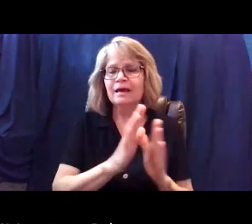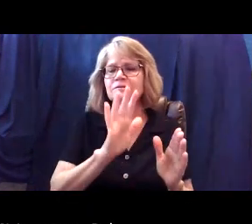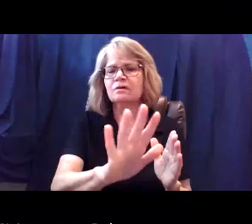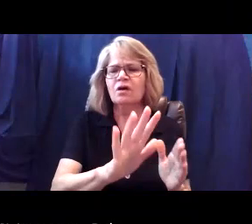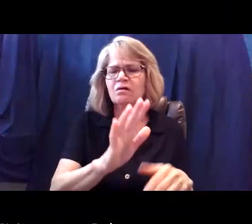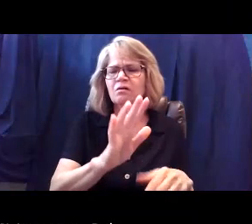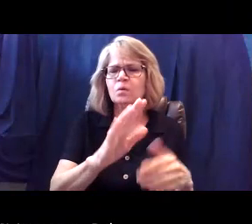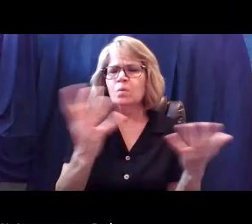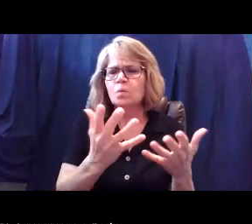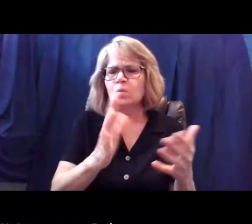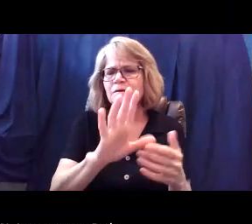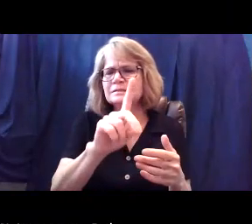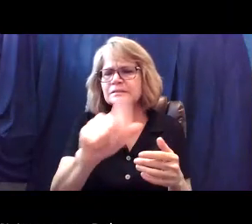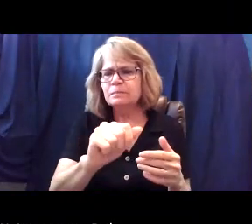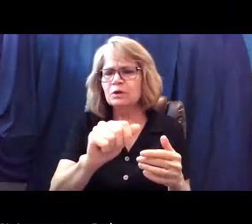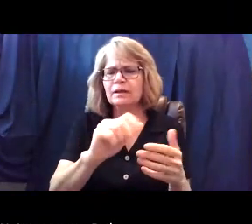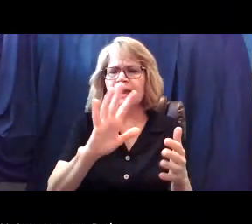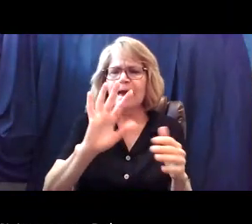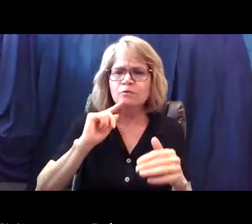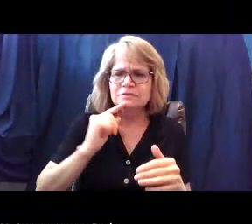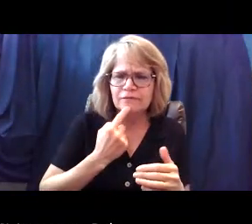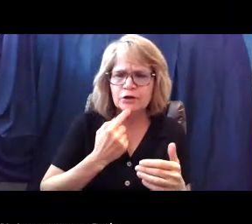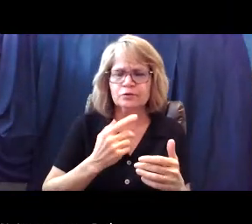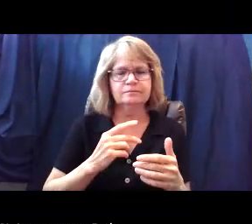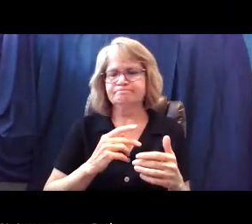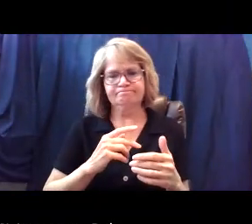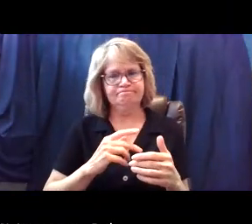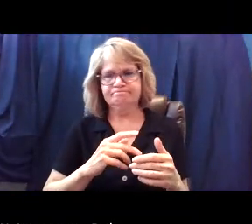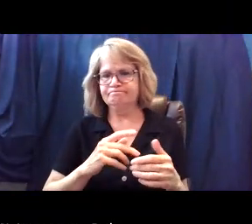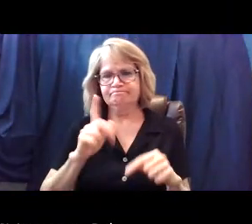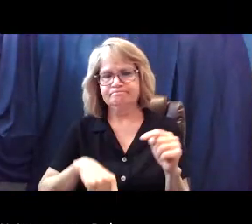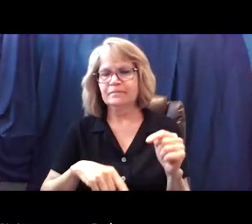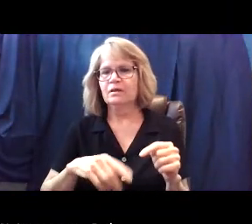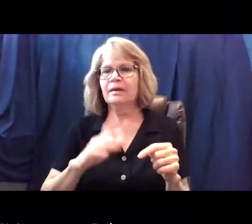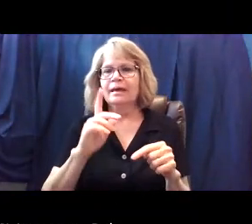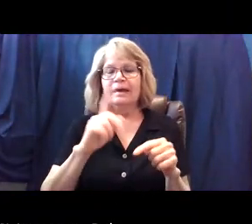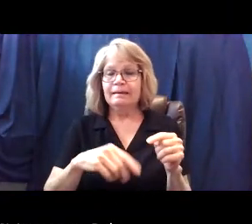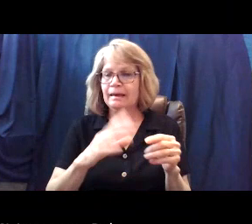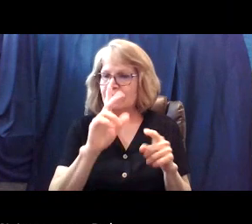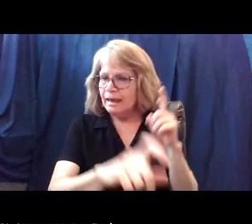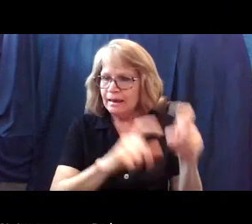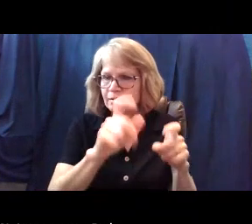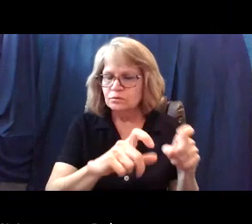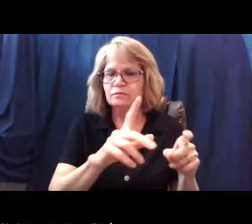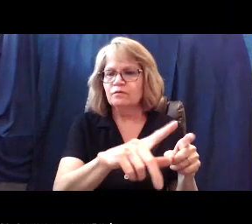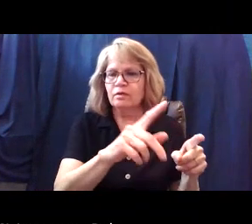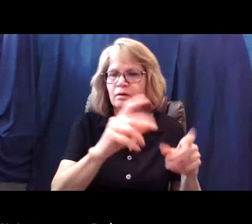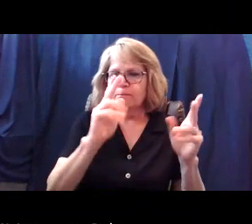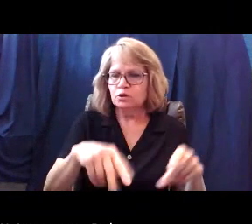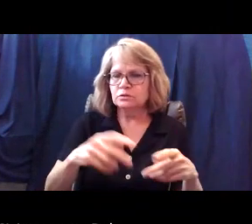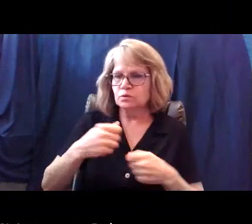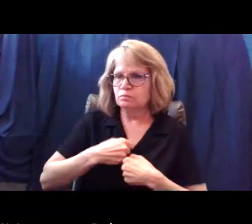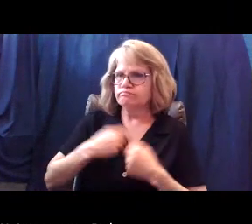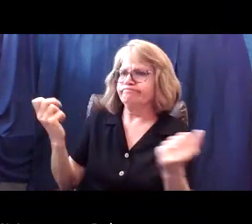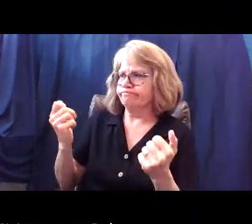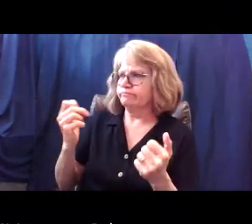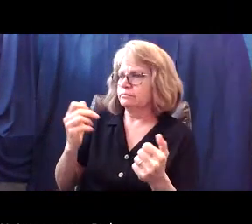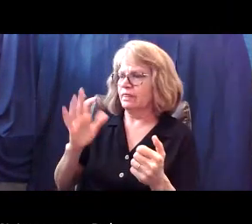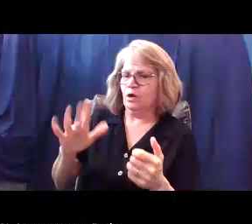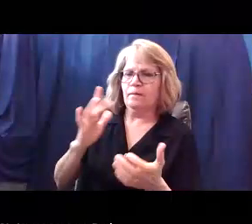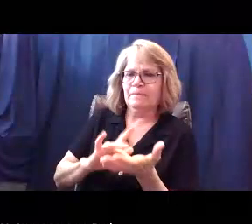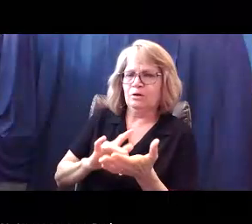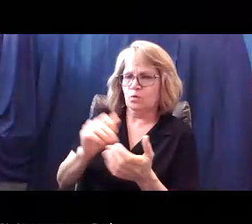the disability. They may not ask questions that lead the tenant to disclose any privileged medical information, and they may not ask to